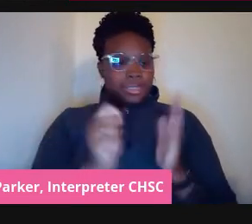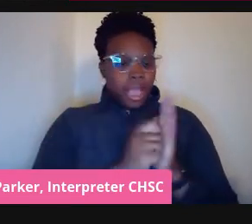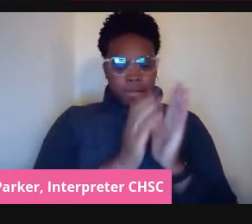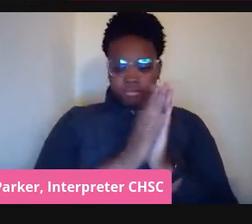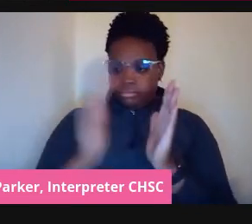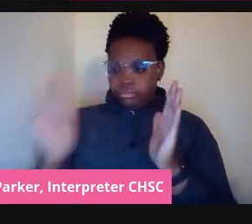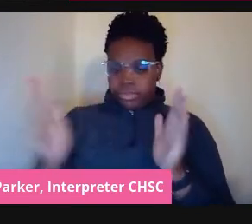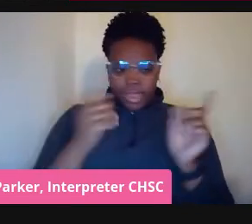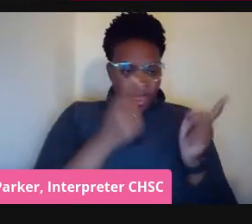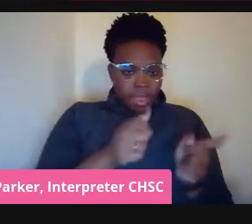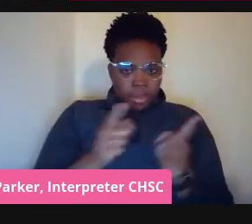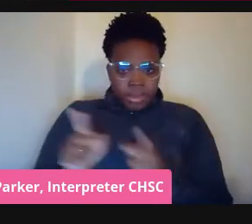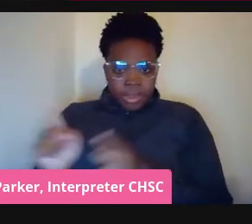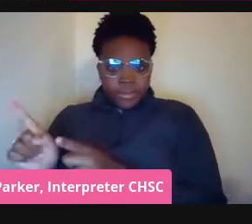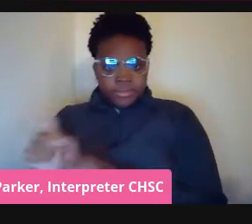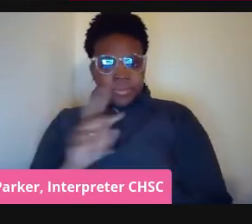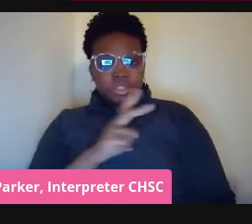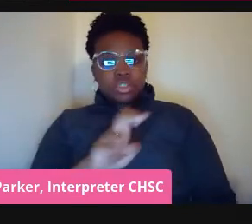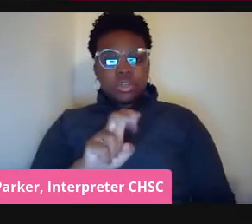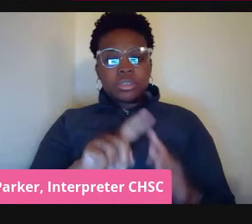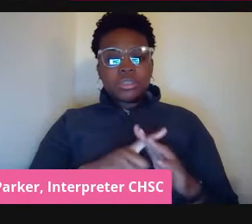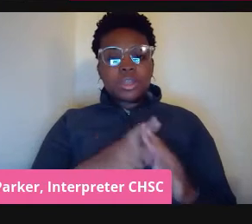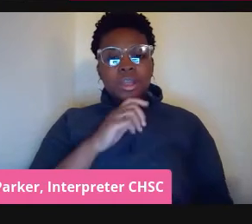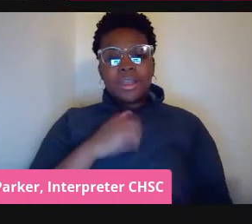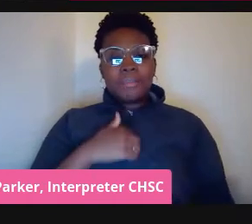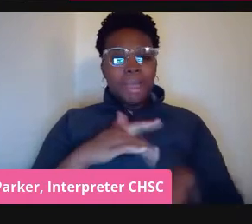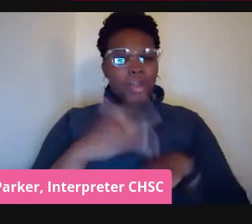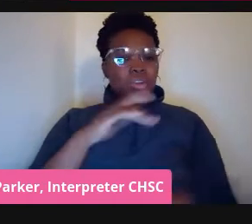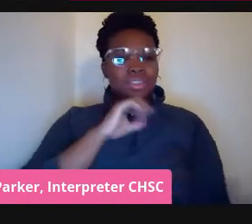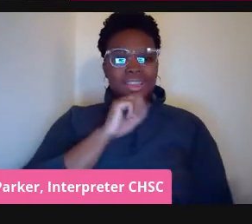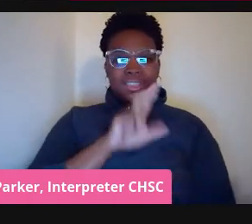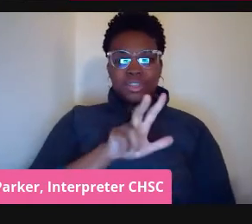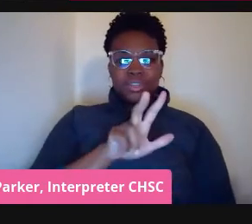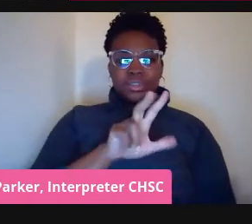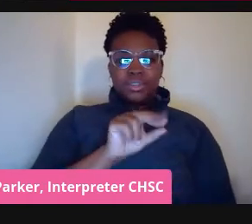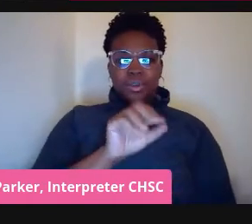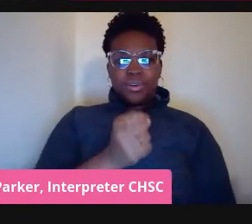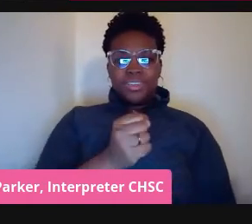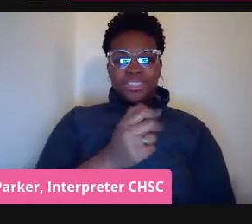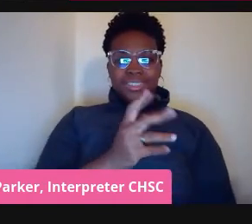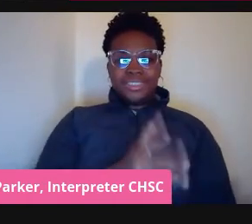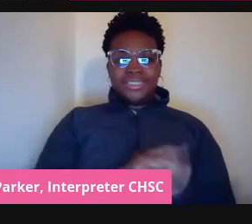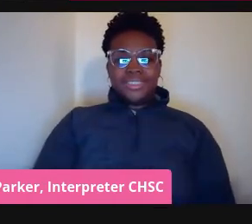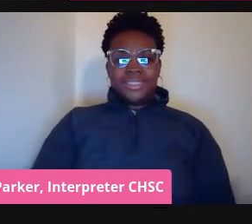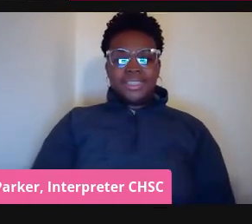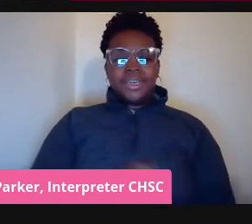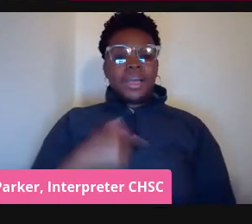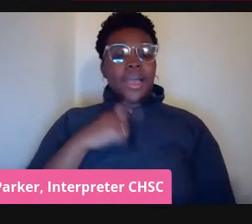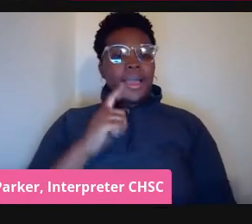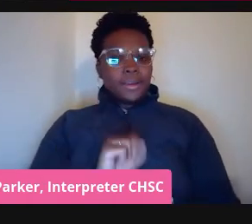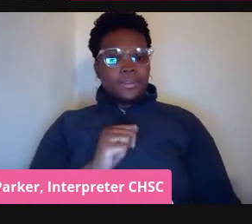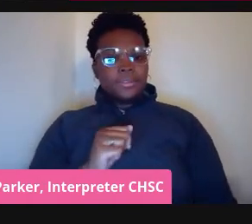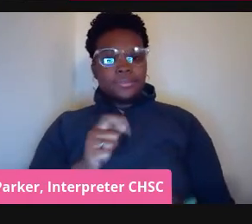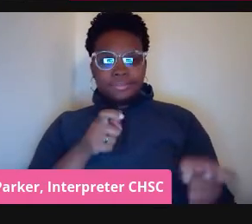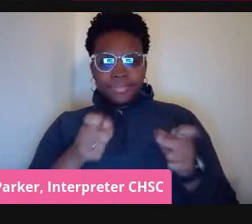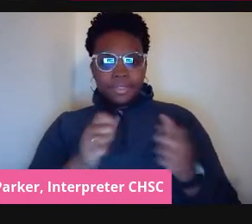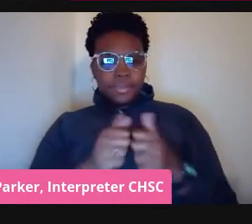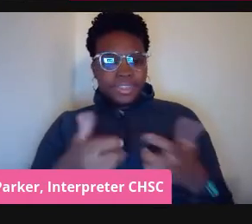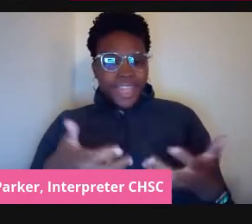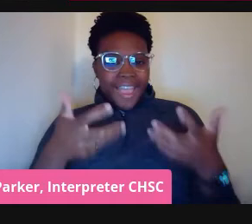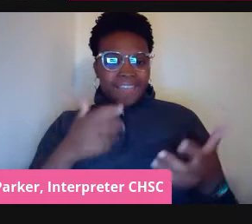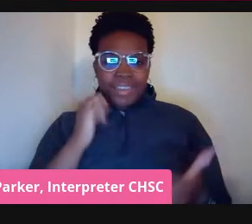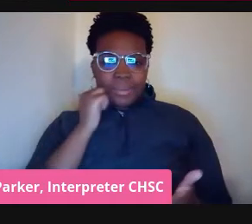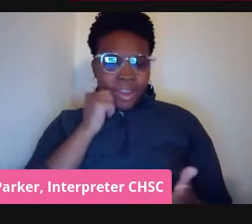know, the journey started when I was in my early 30s. But in actuality, I've been dealing with like really heavy periods and a lot of